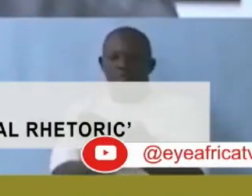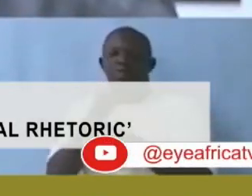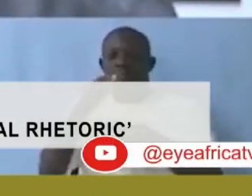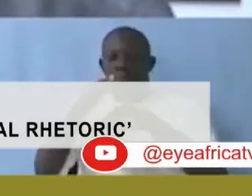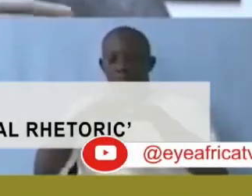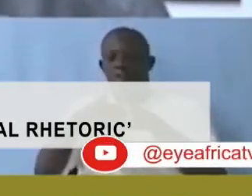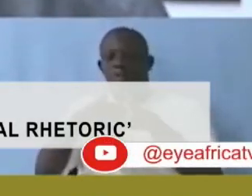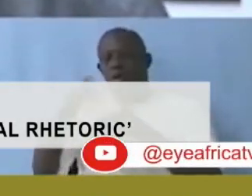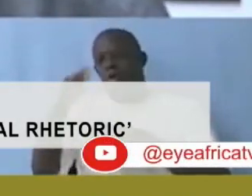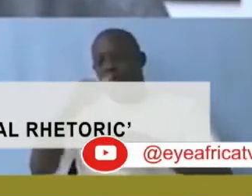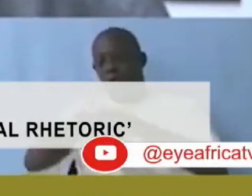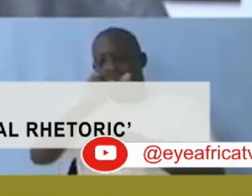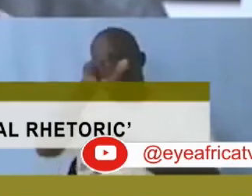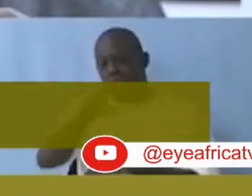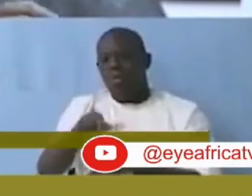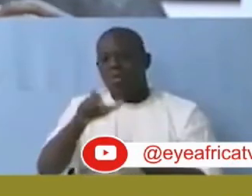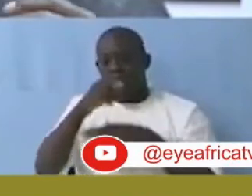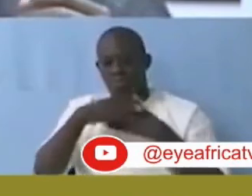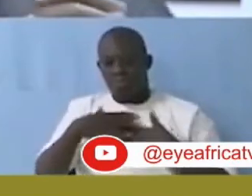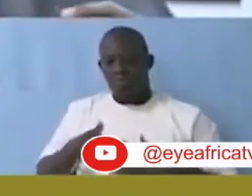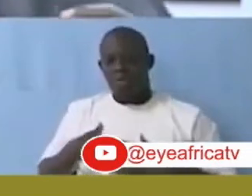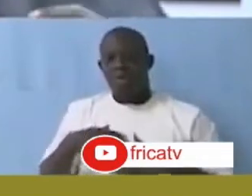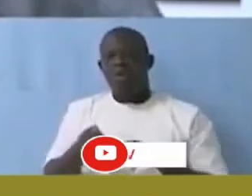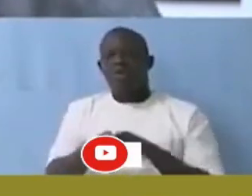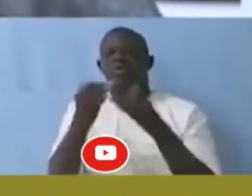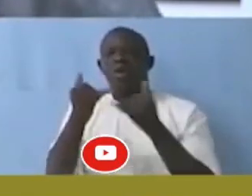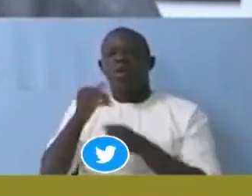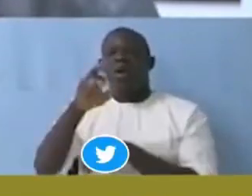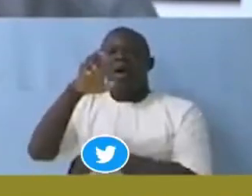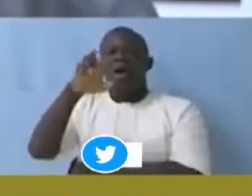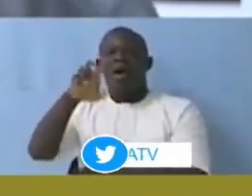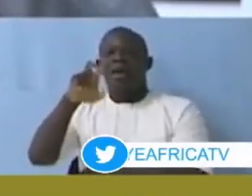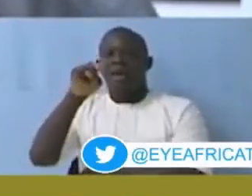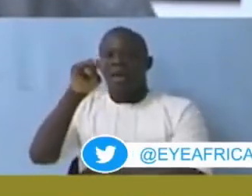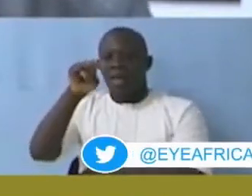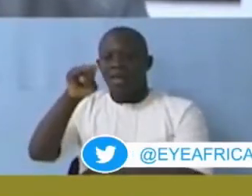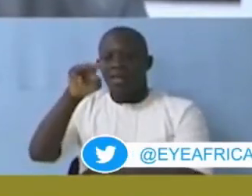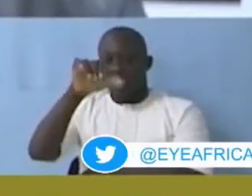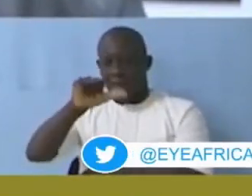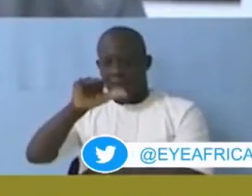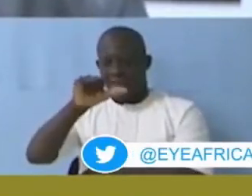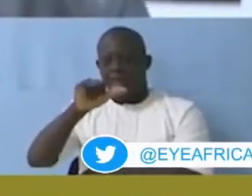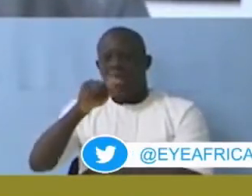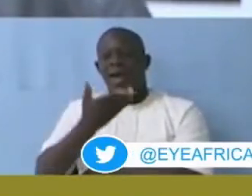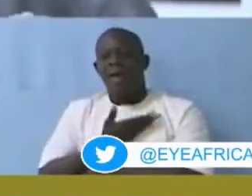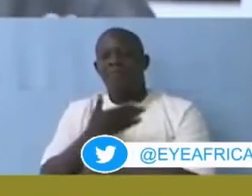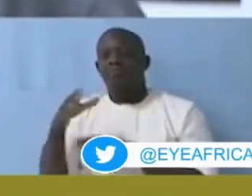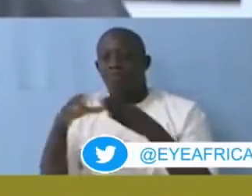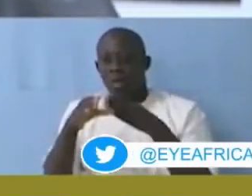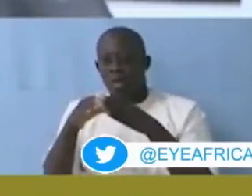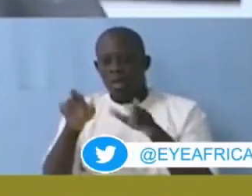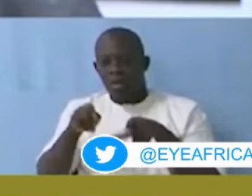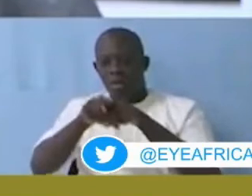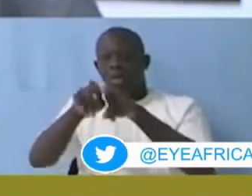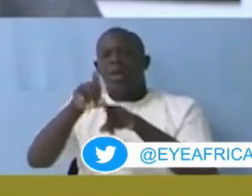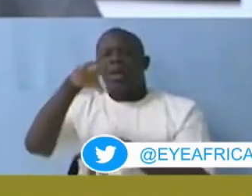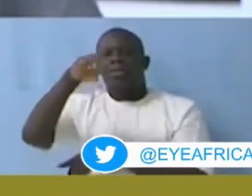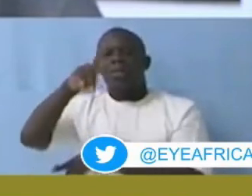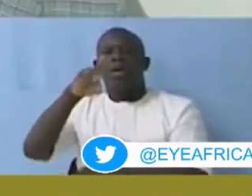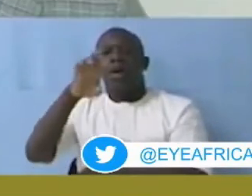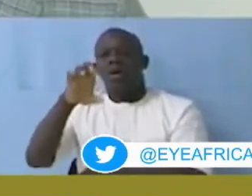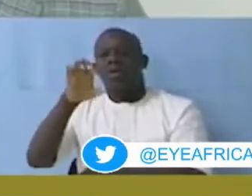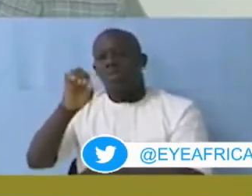has, it's accompanied with proteins, enzyme proteins, that will